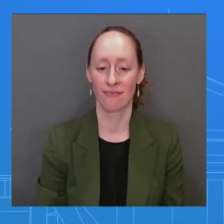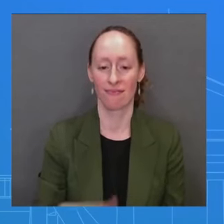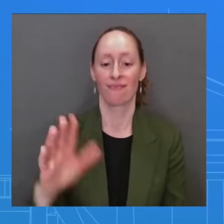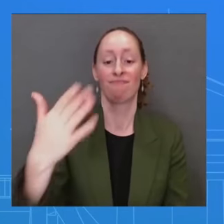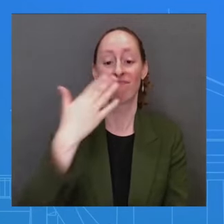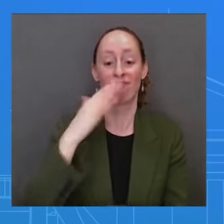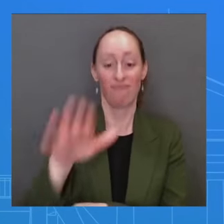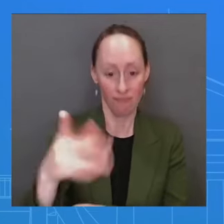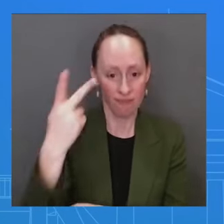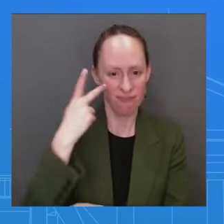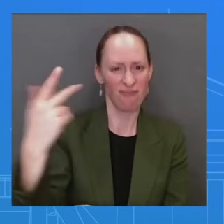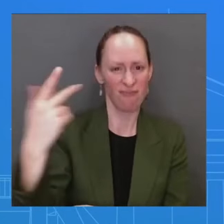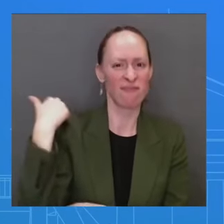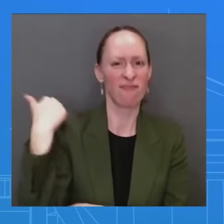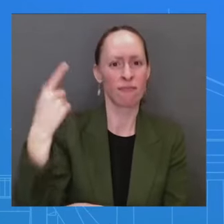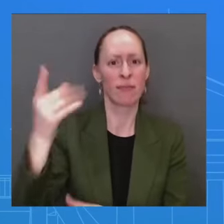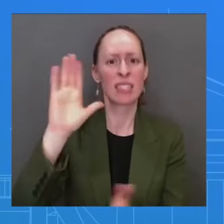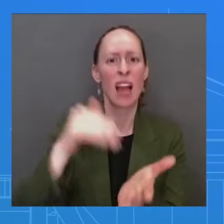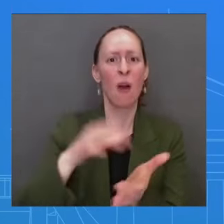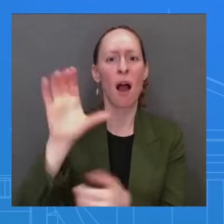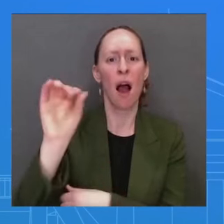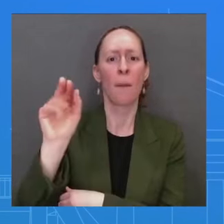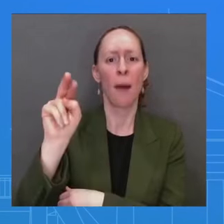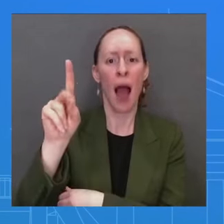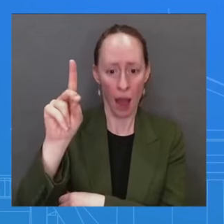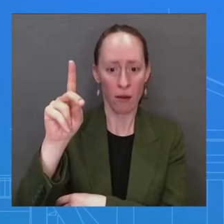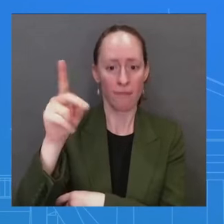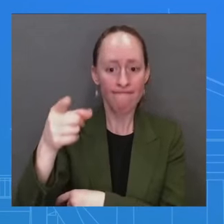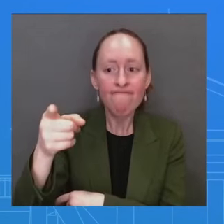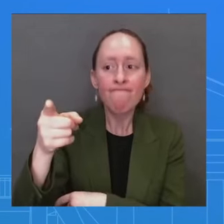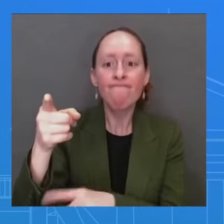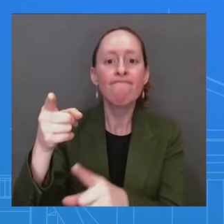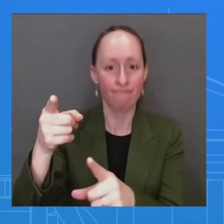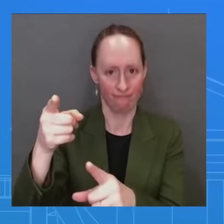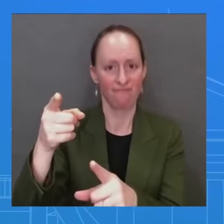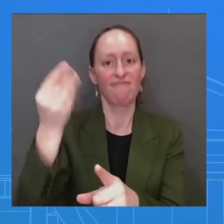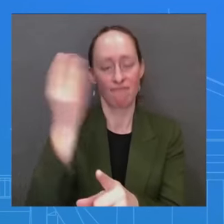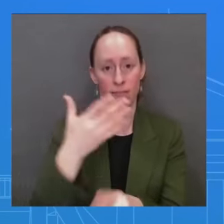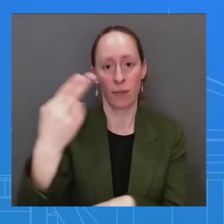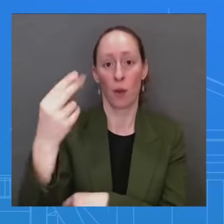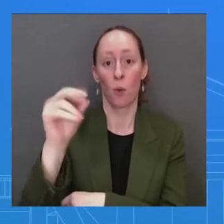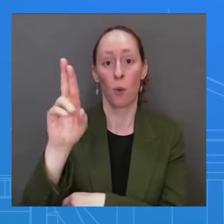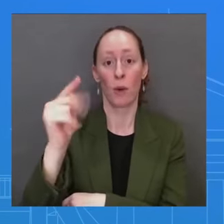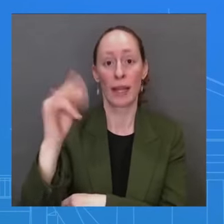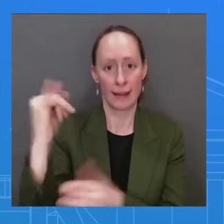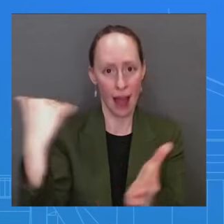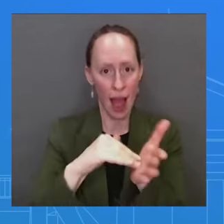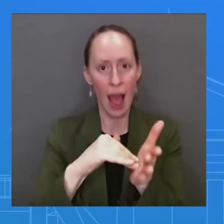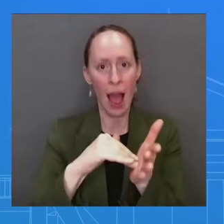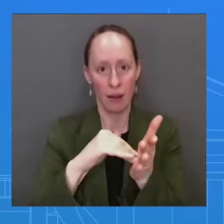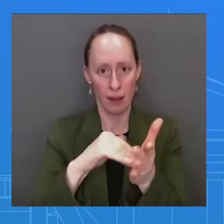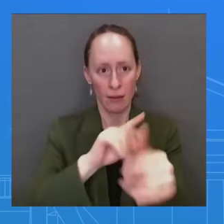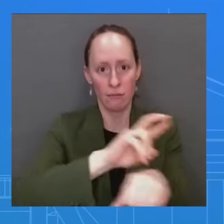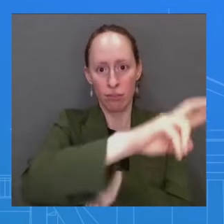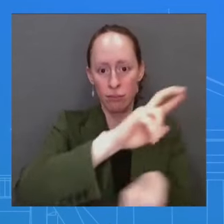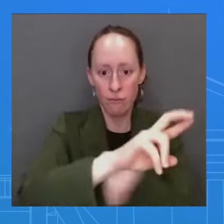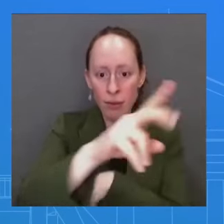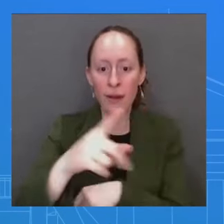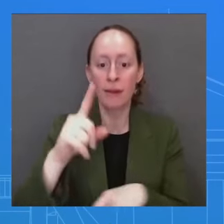complex attack of one-way attack drones, anti-ship cruise missiles, and an anti-ship ballistic missile into the Red